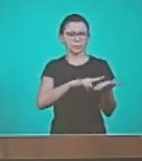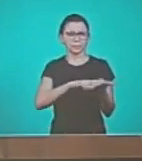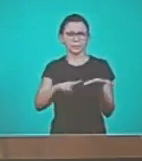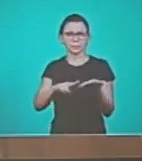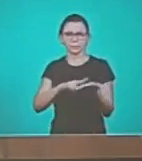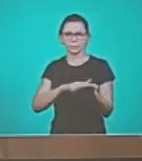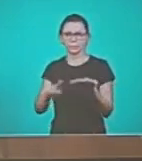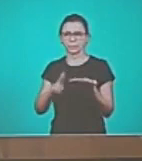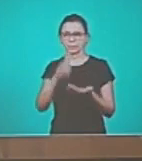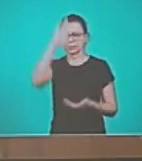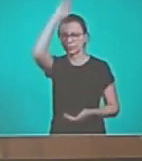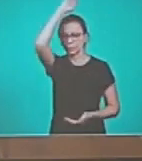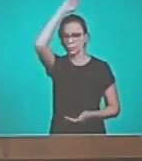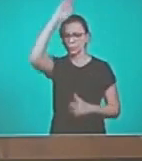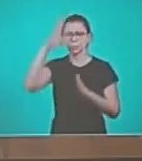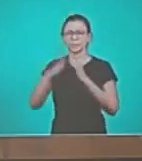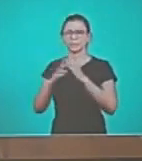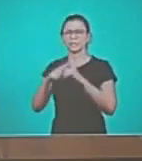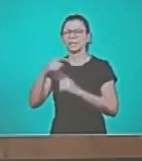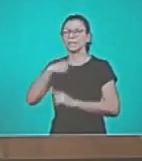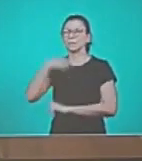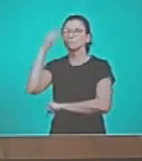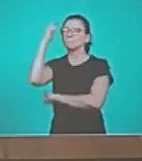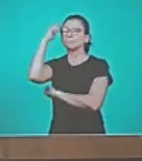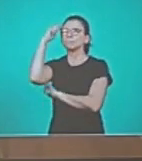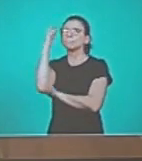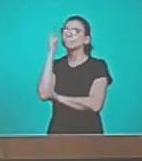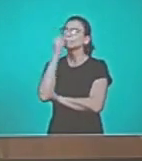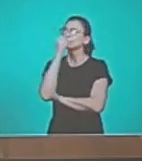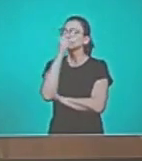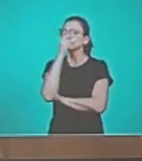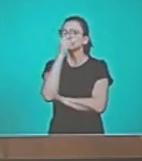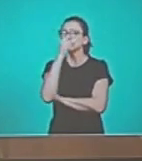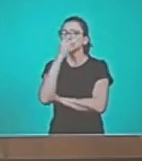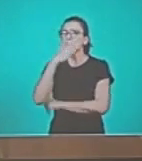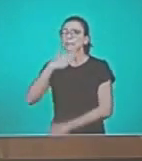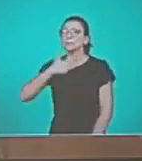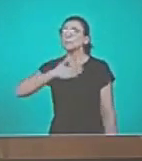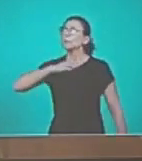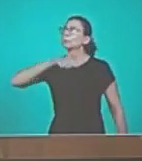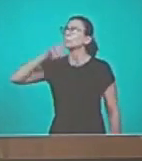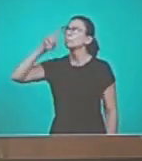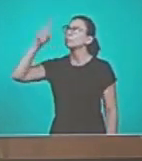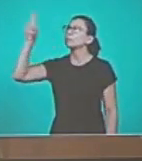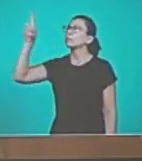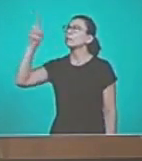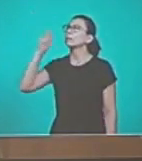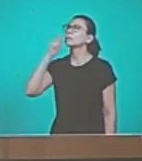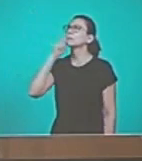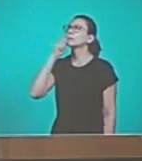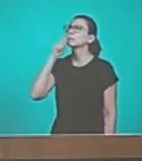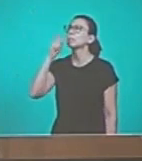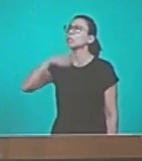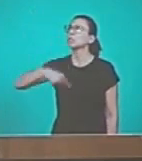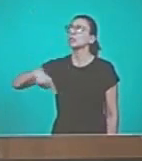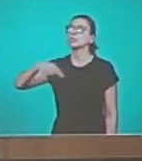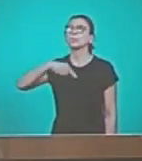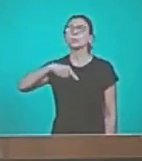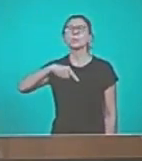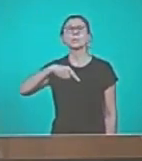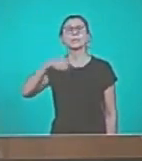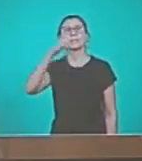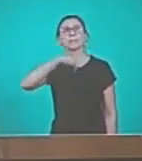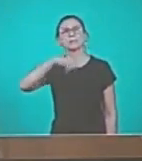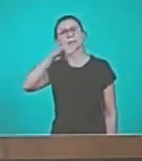of Rome. And I was thinking, my God, are we going to Italy? Are we in Europe? How